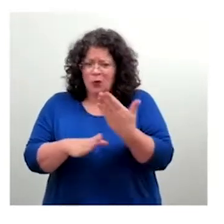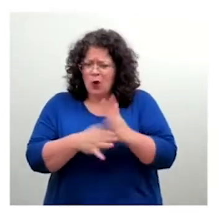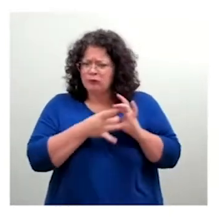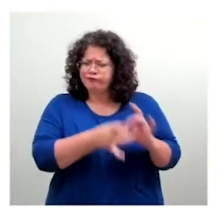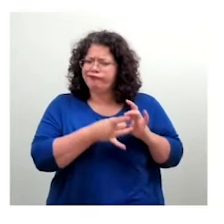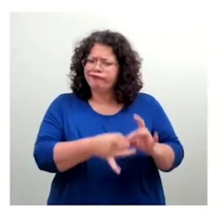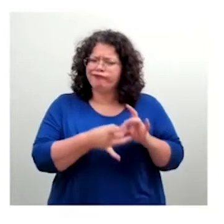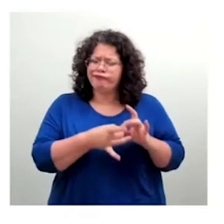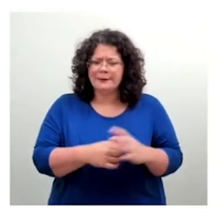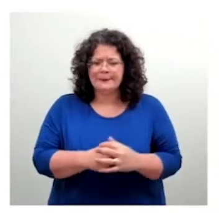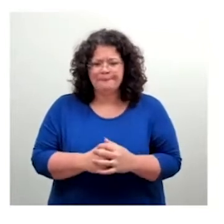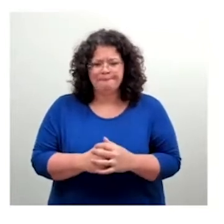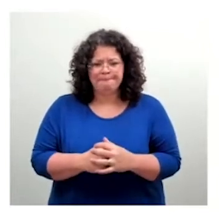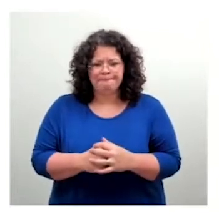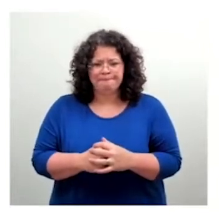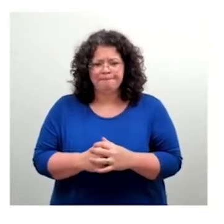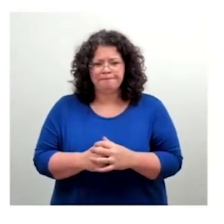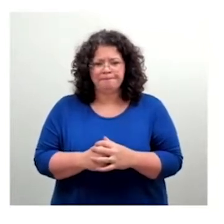top-level diagram that